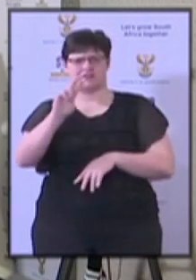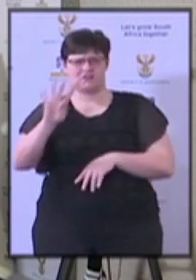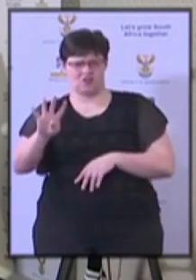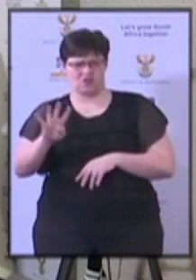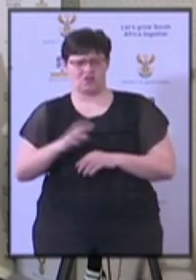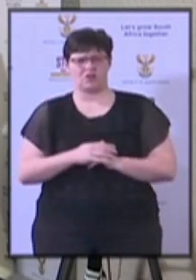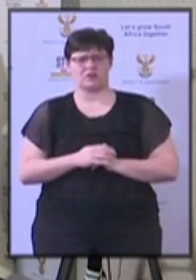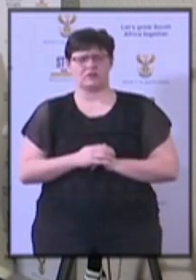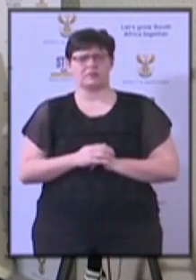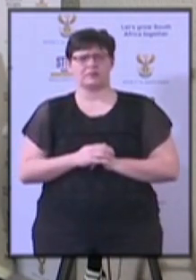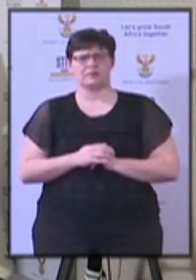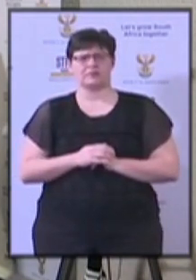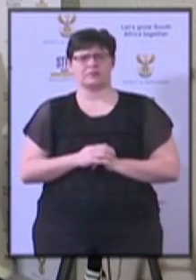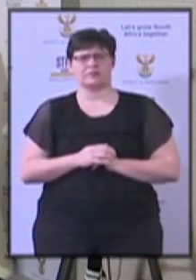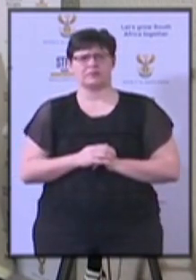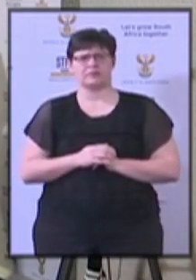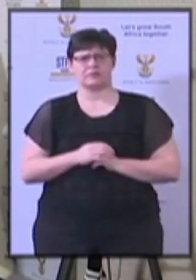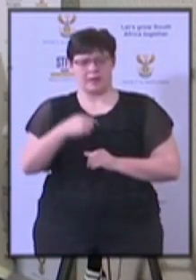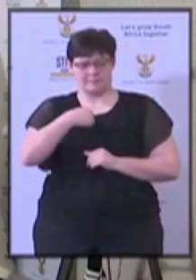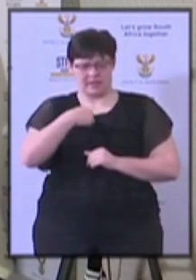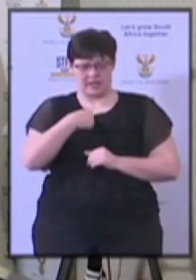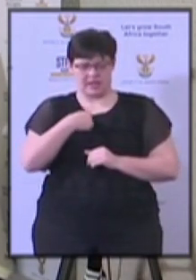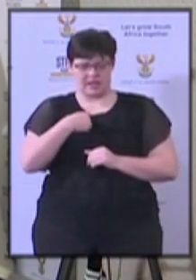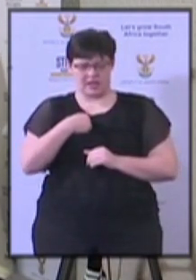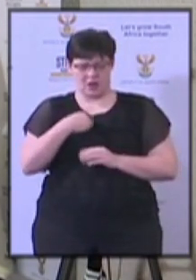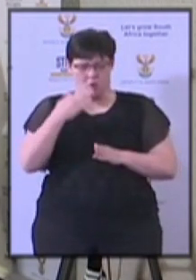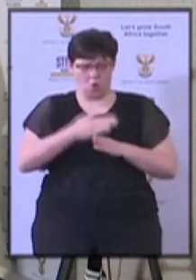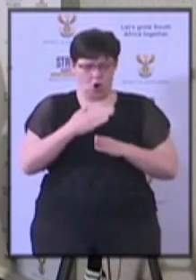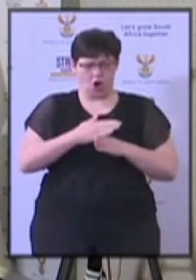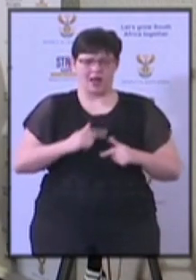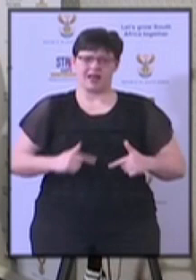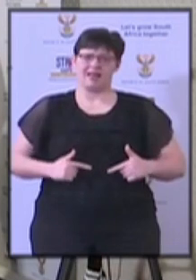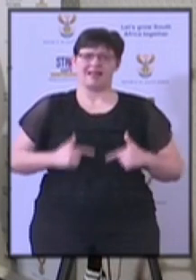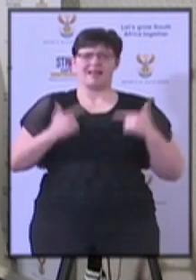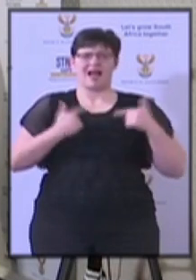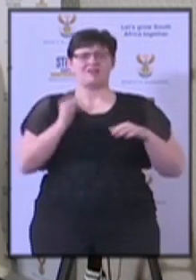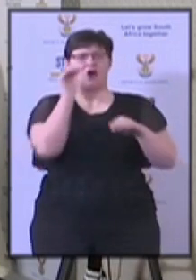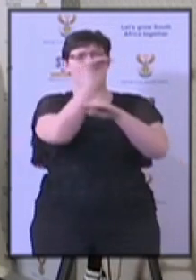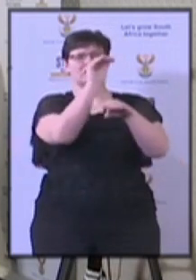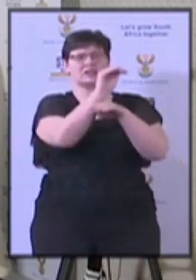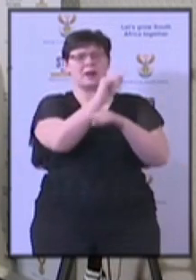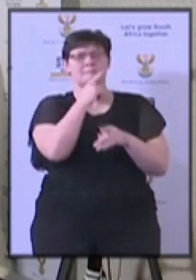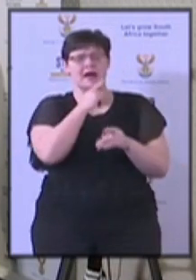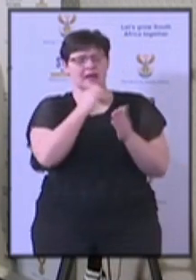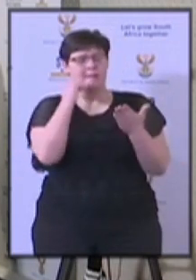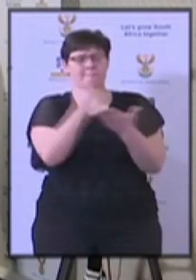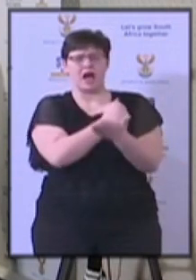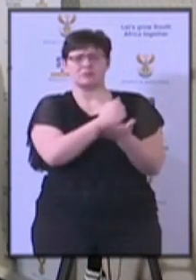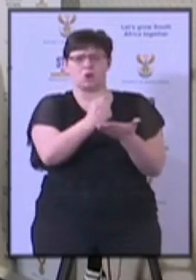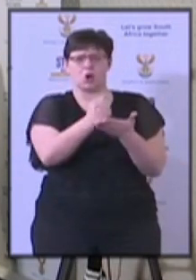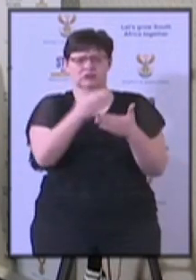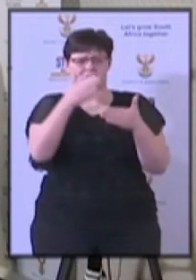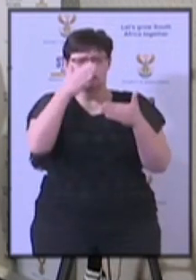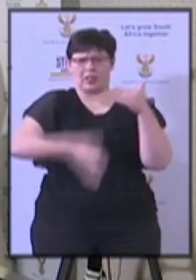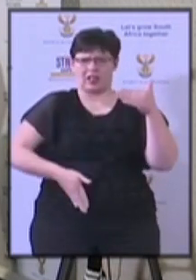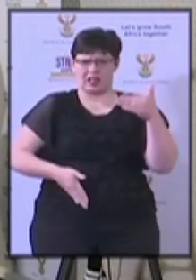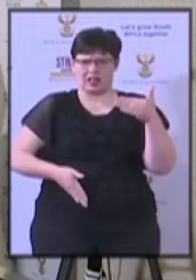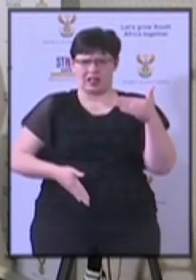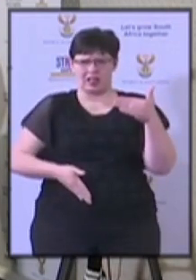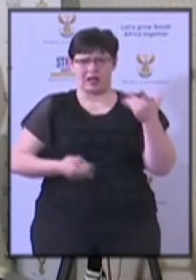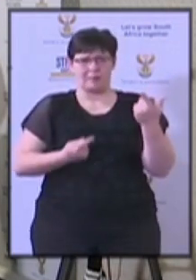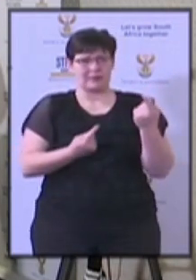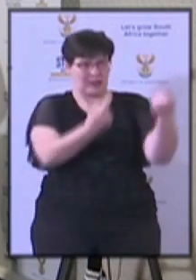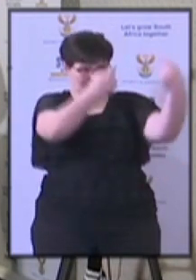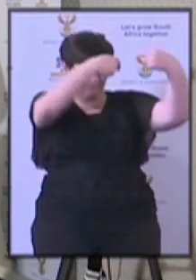asking, should South Africans working and living overseas whose passports expire come back to South Africa